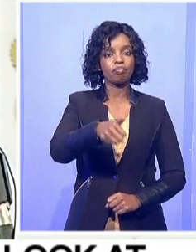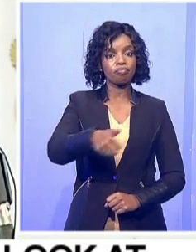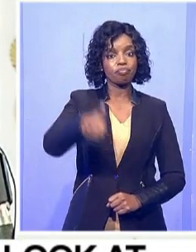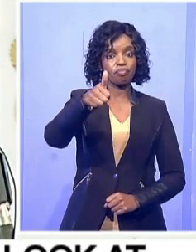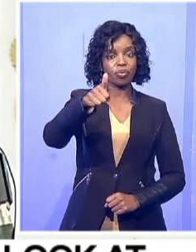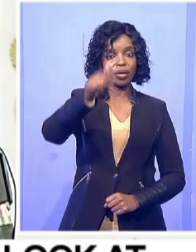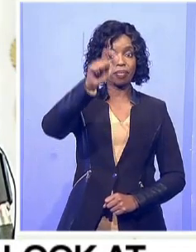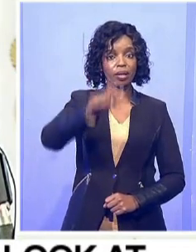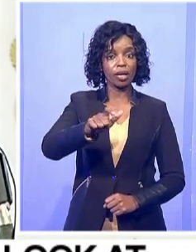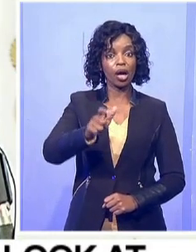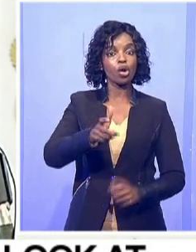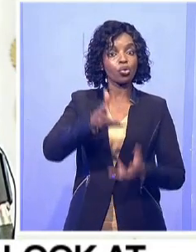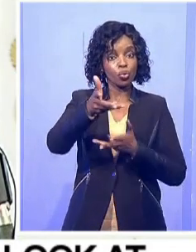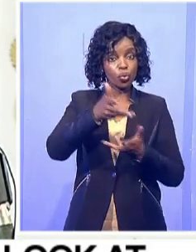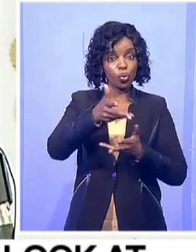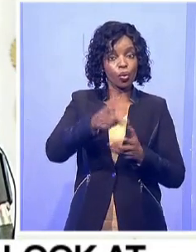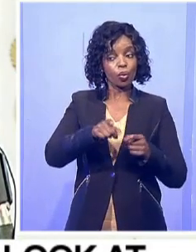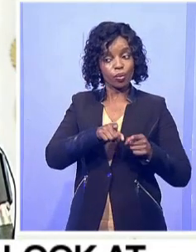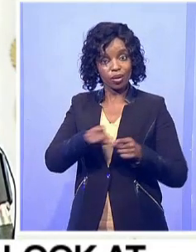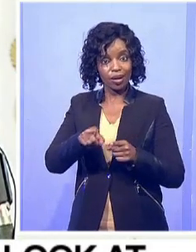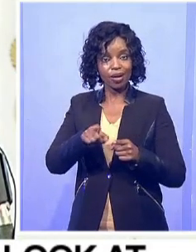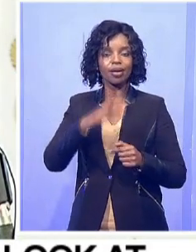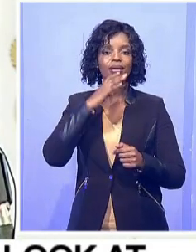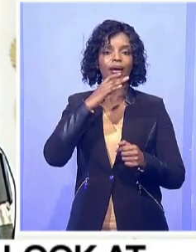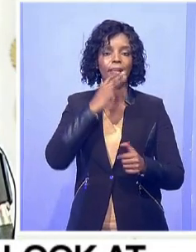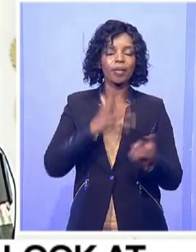us, you are talking to everyone.